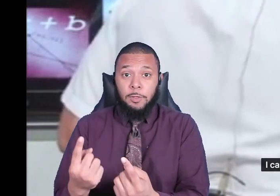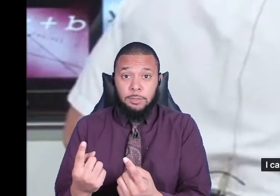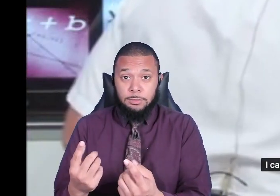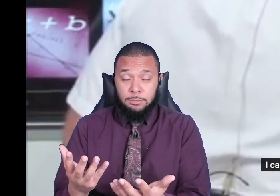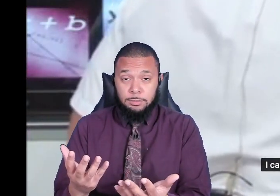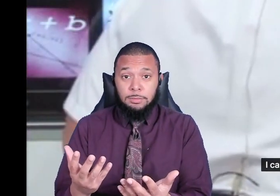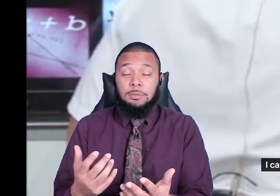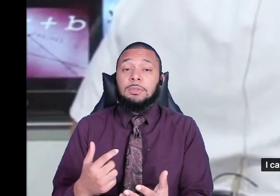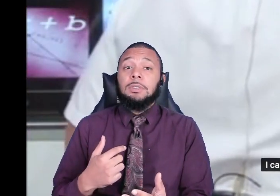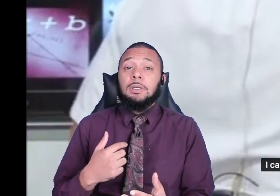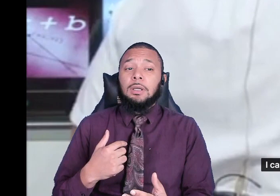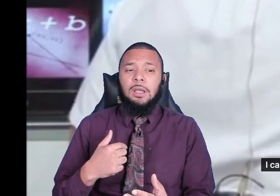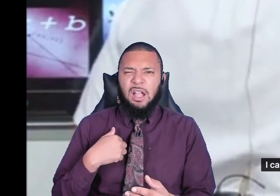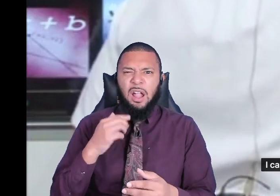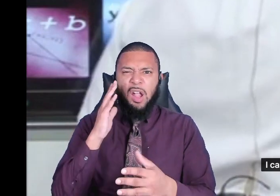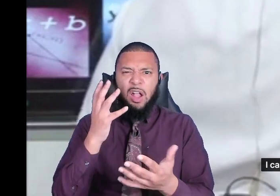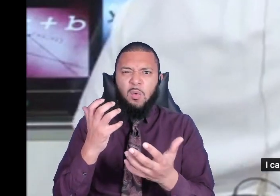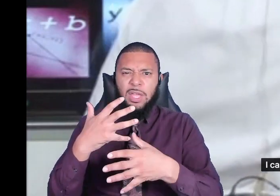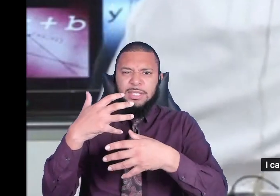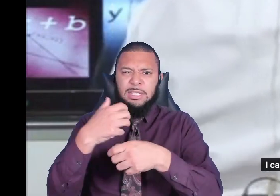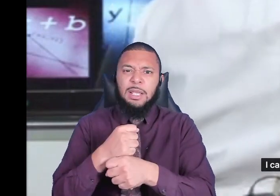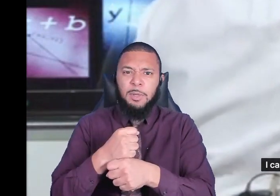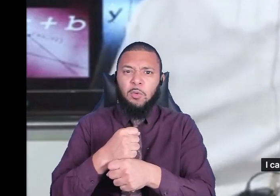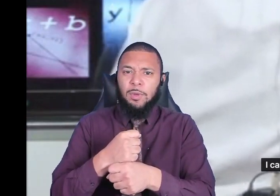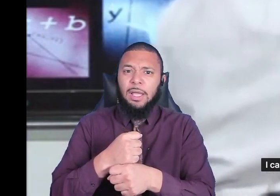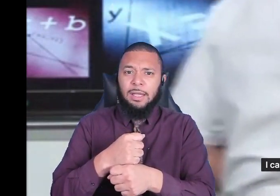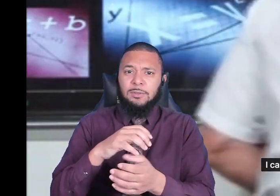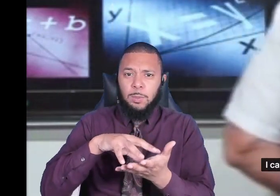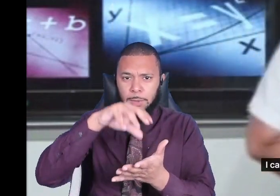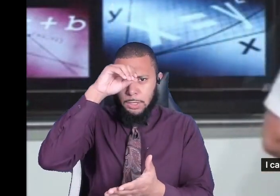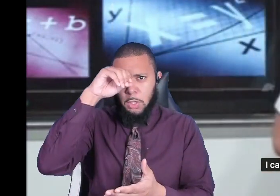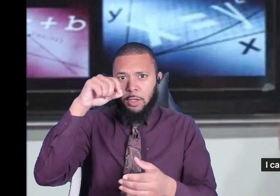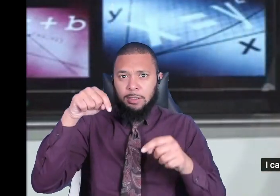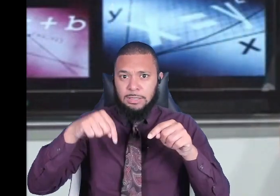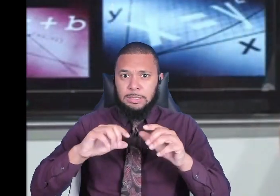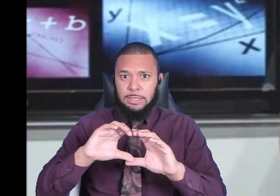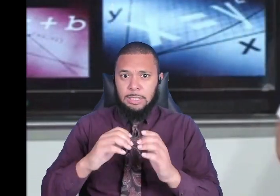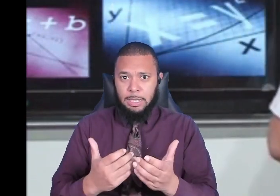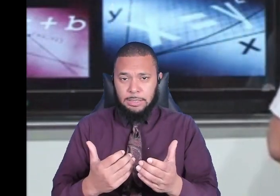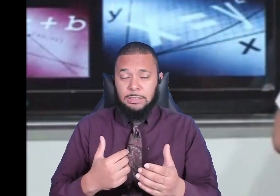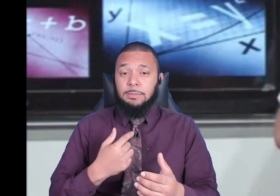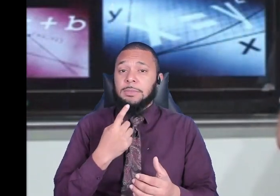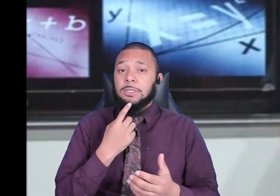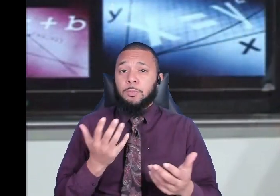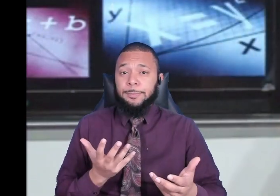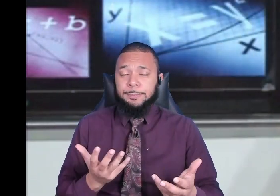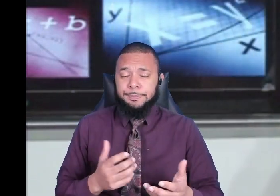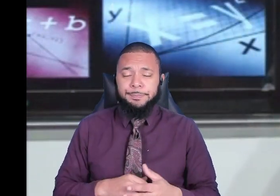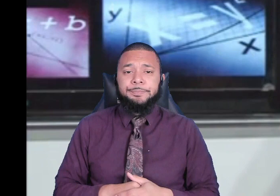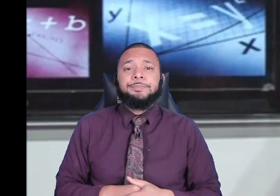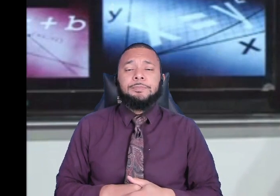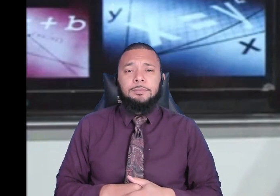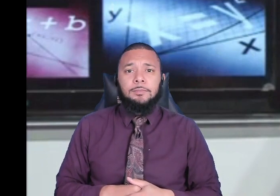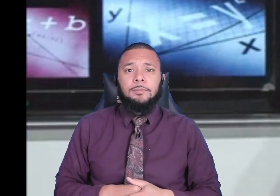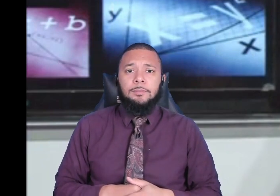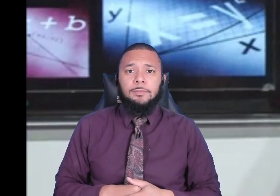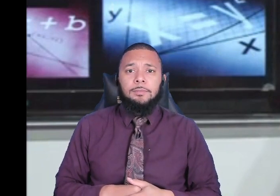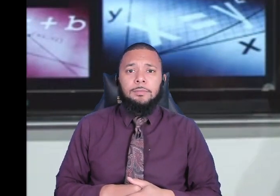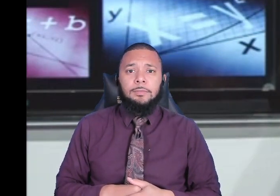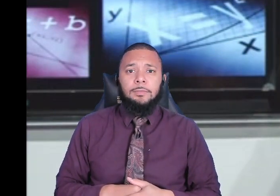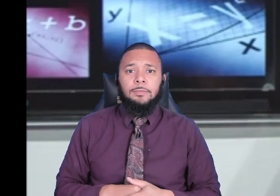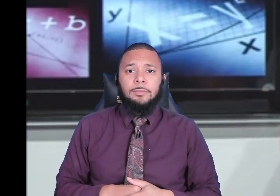I can summarize what we've learned about exponents in this class with three